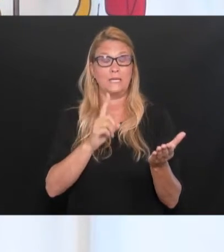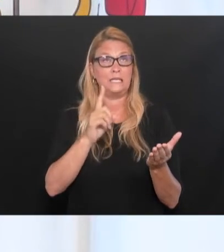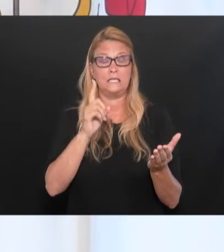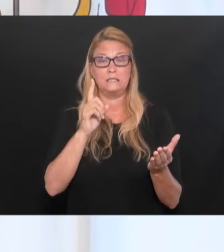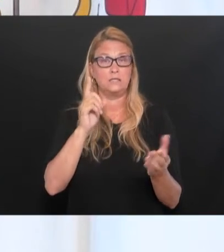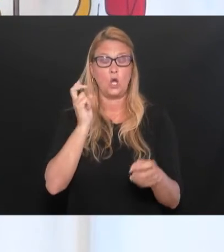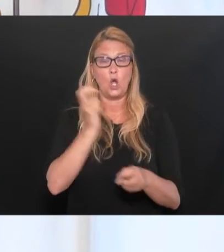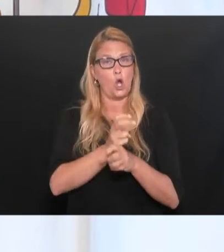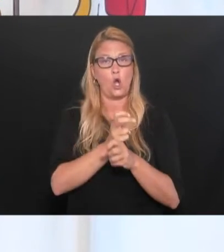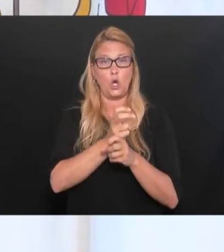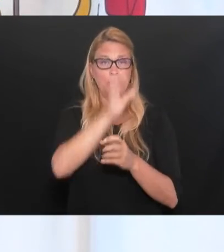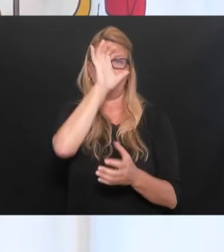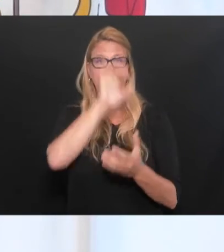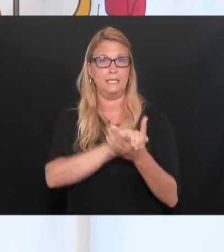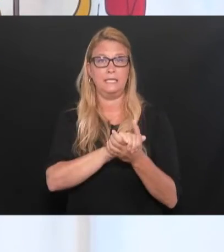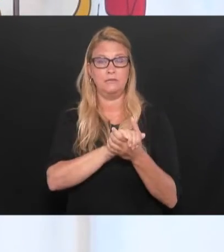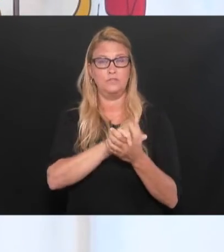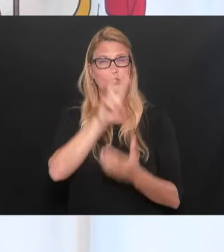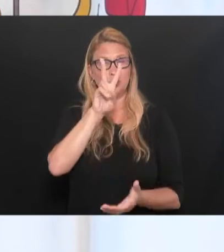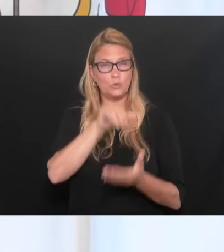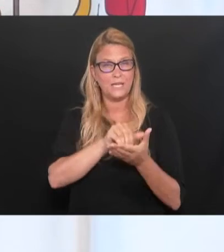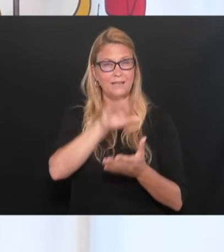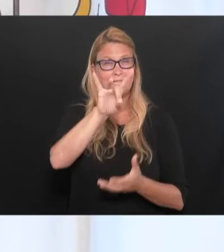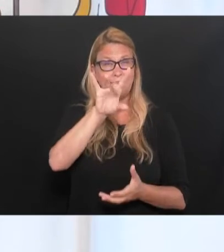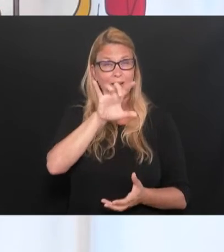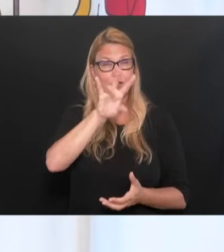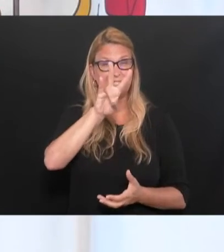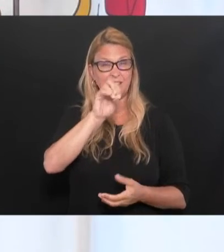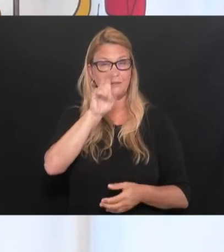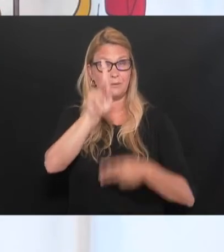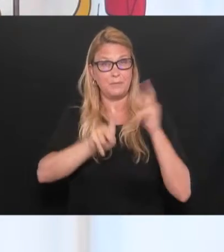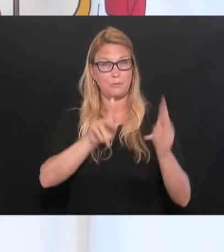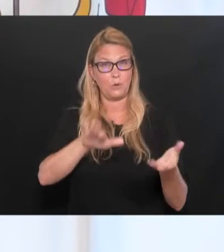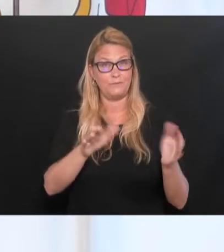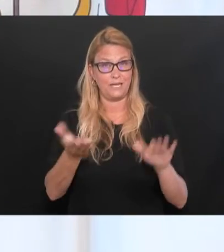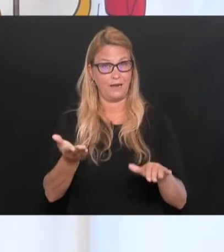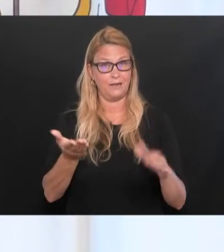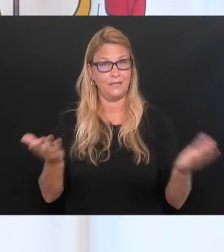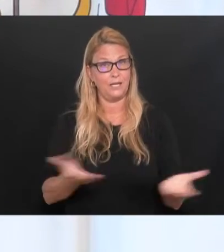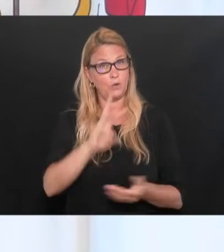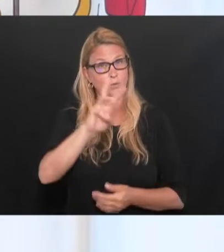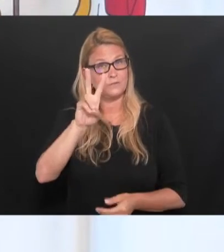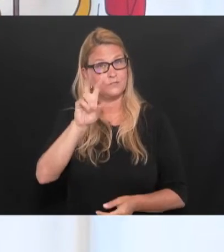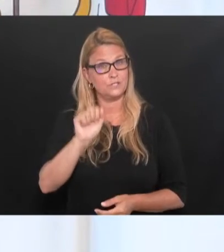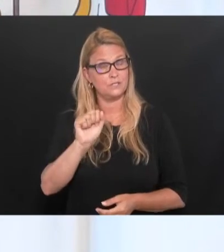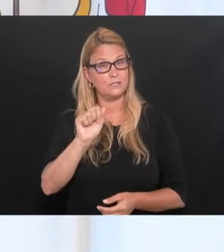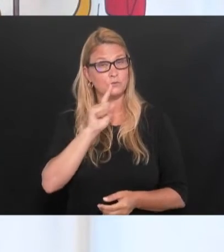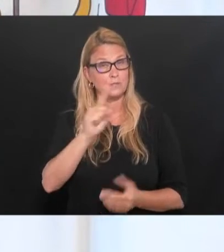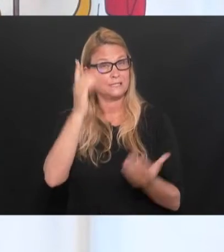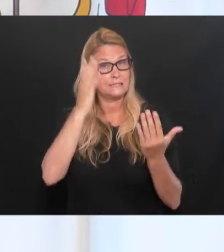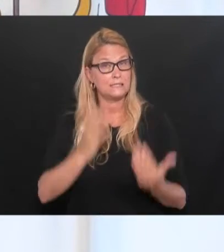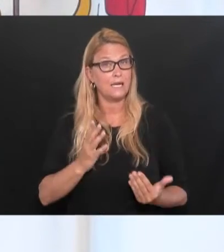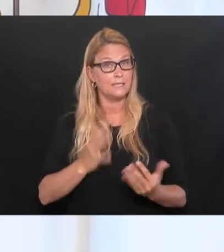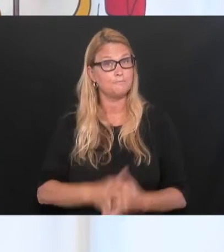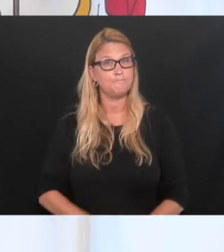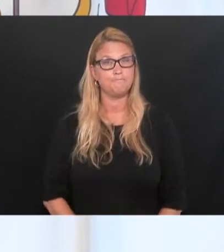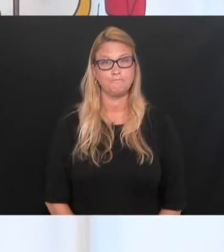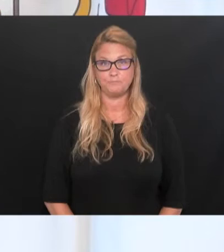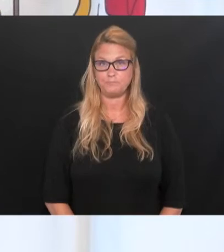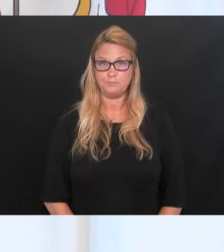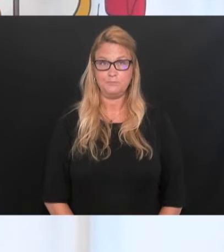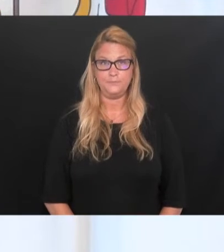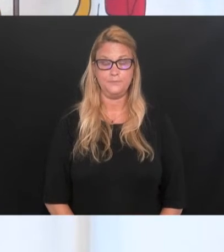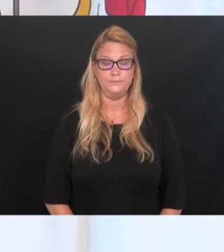unbelievable to think that we've lost 2,870 people. Really, really, really sad.